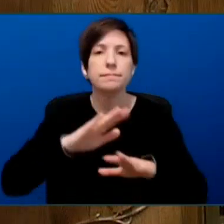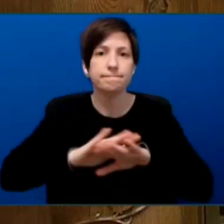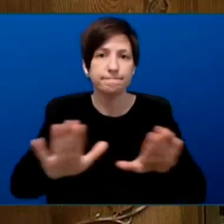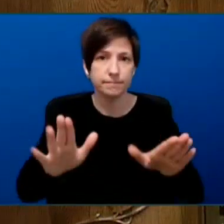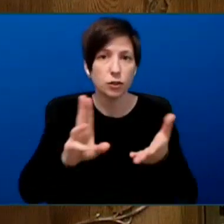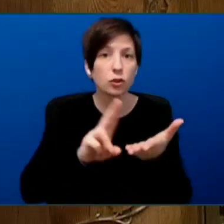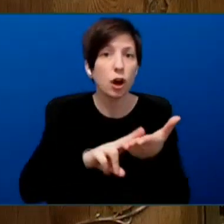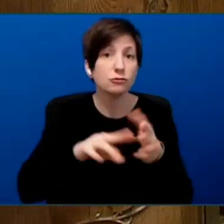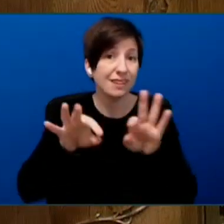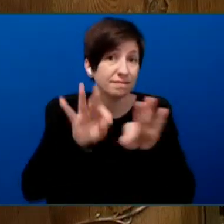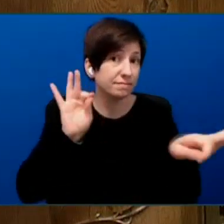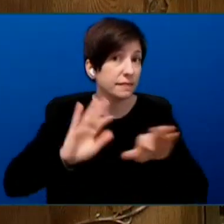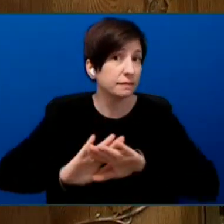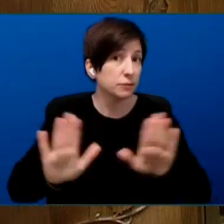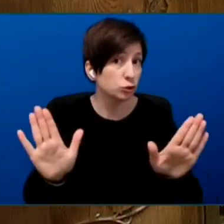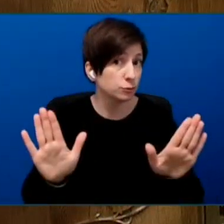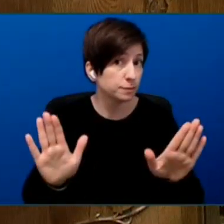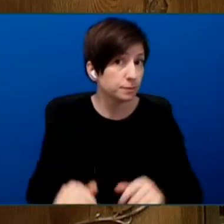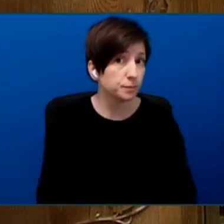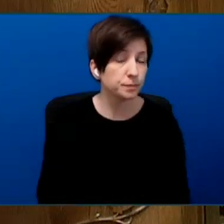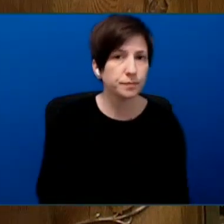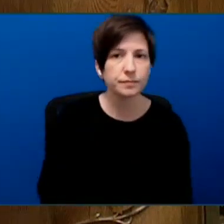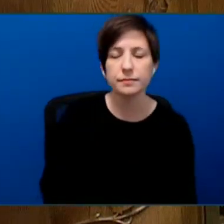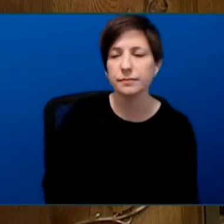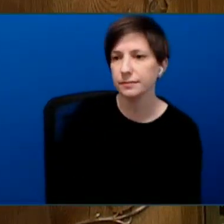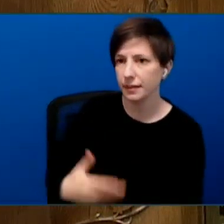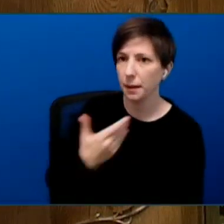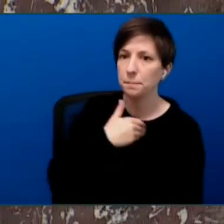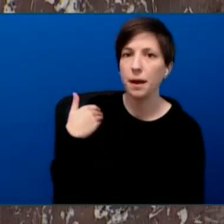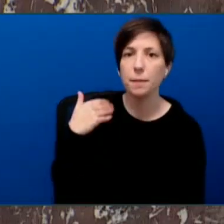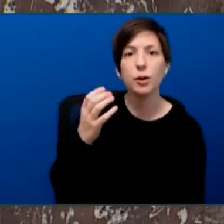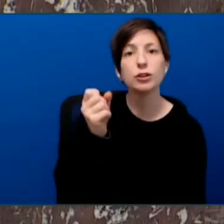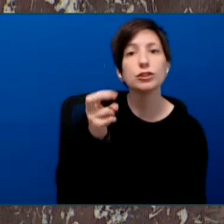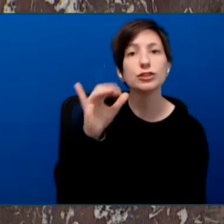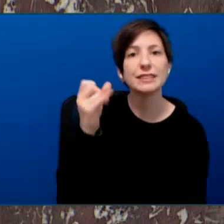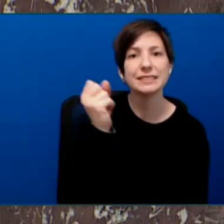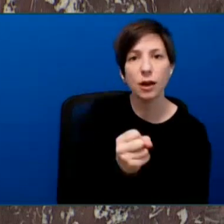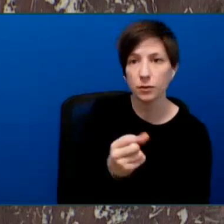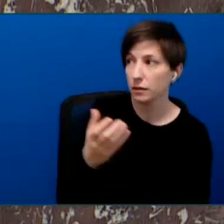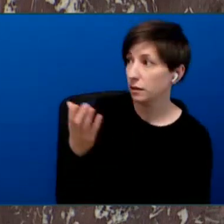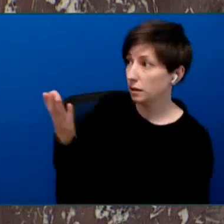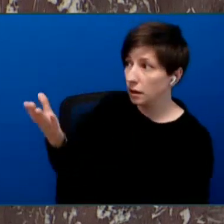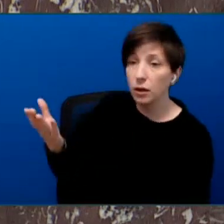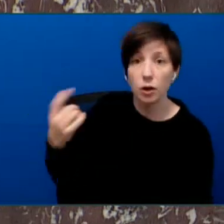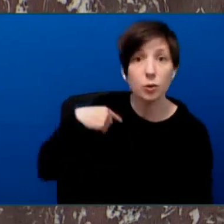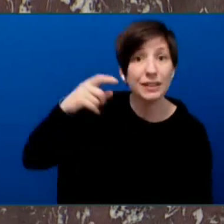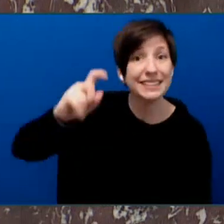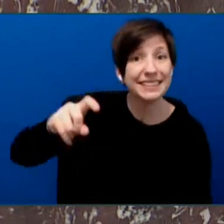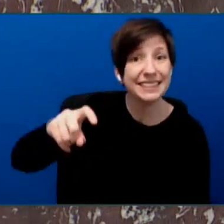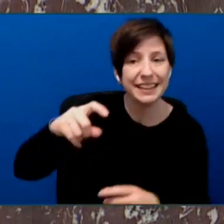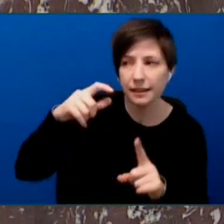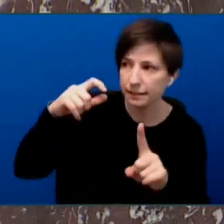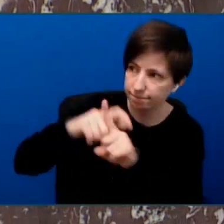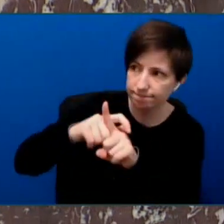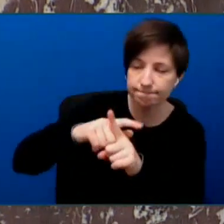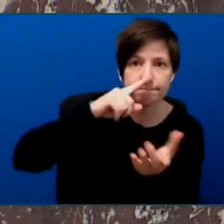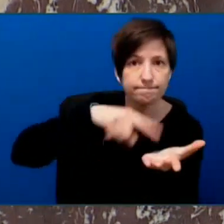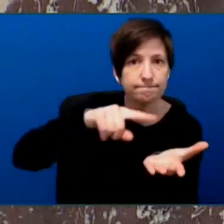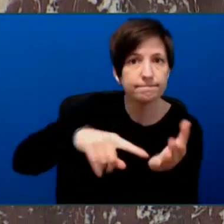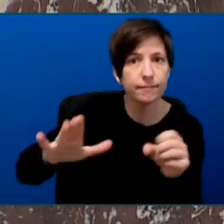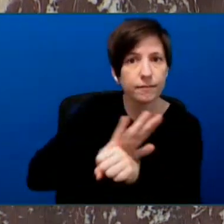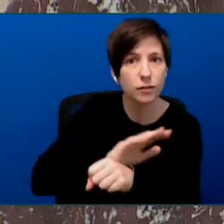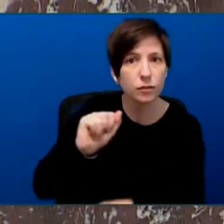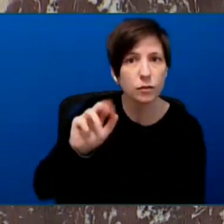Member for Surrey South. Thank you, Honourable Speaker. Well, that's why we need an audit. Because the reality is that this government